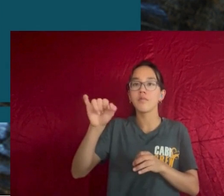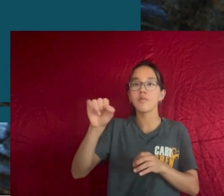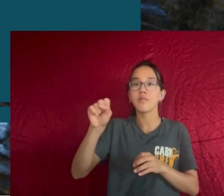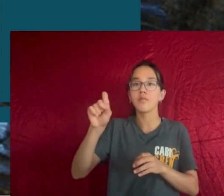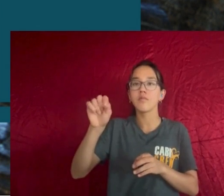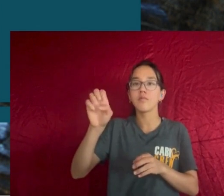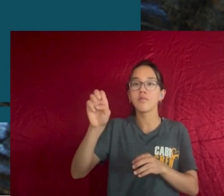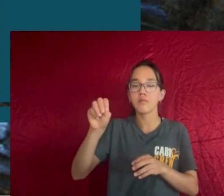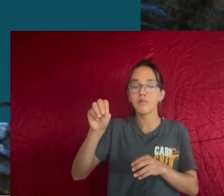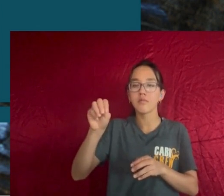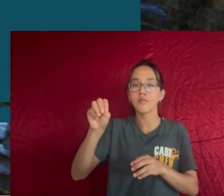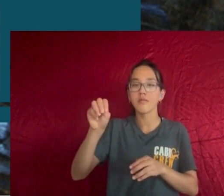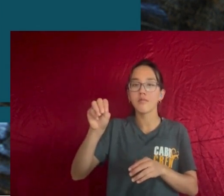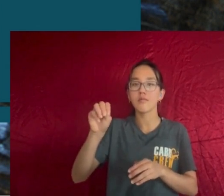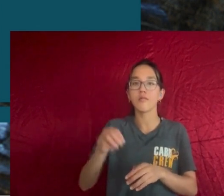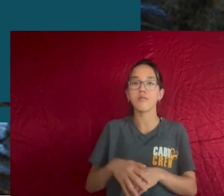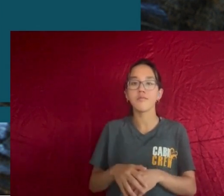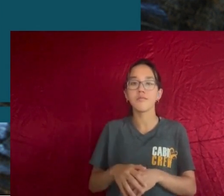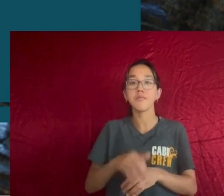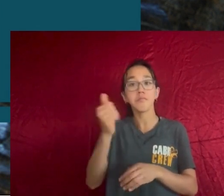the Tidepools.